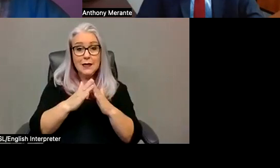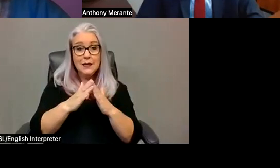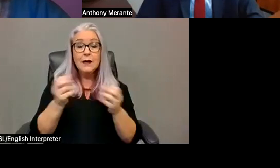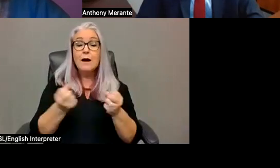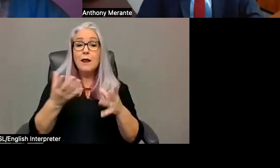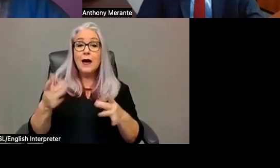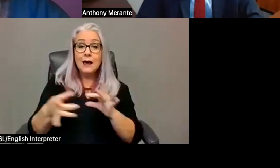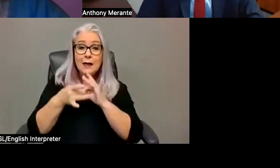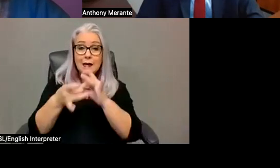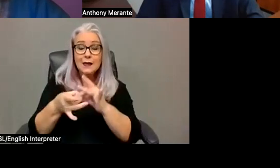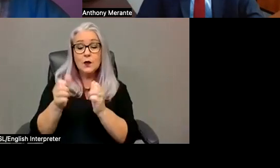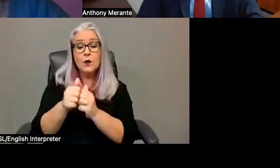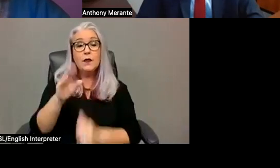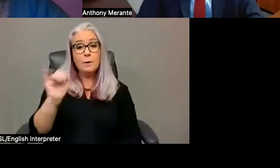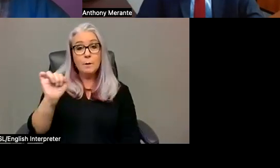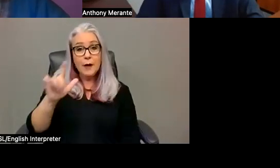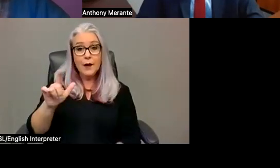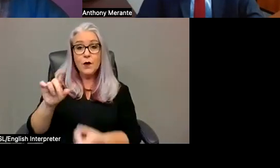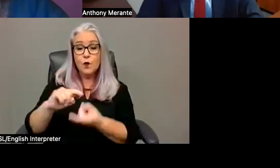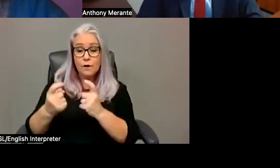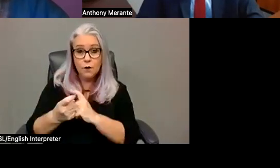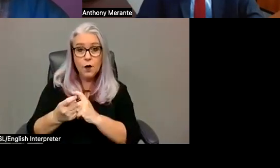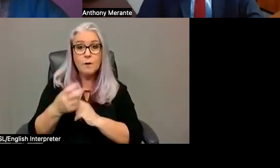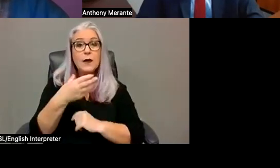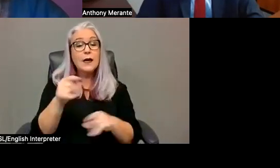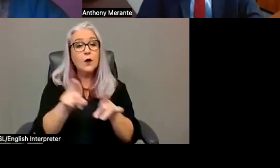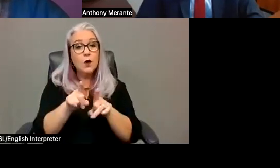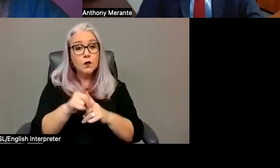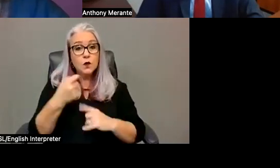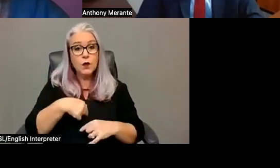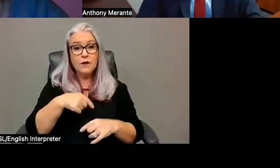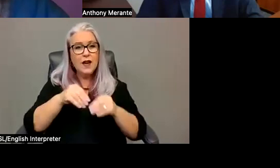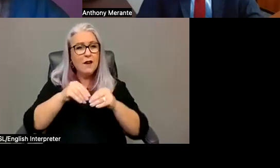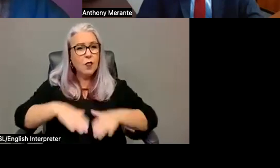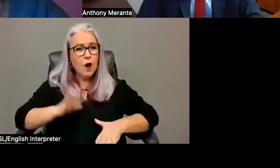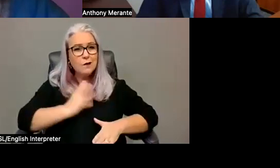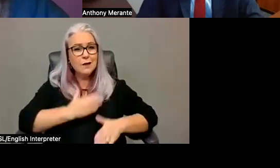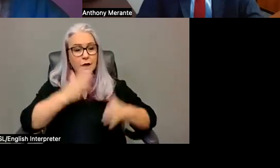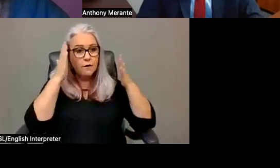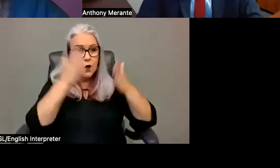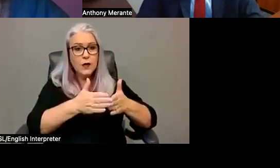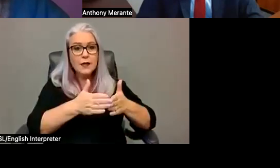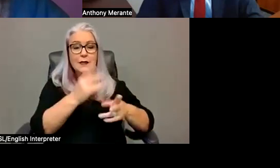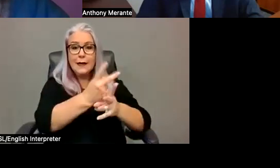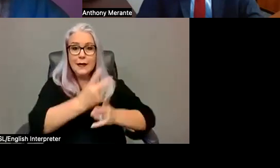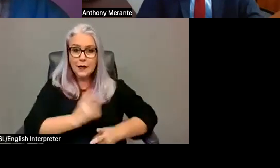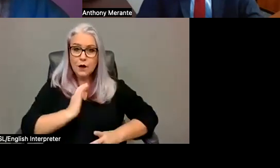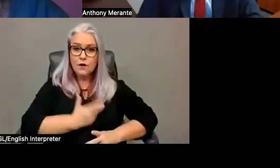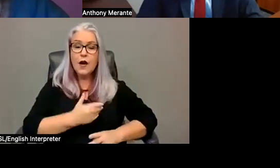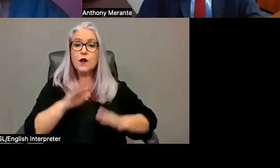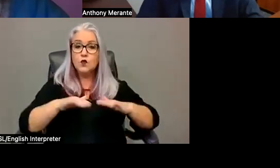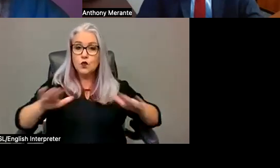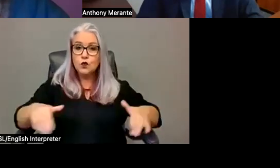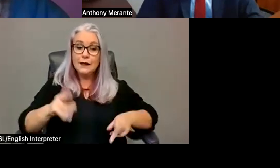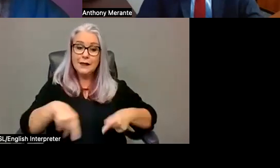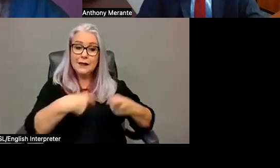reform, and I think that what's happening here is that we've also lost focus on taking care of our kids in terms of giving them programs